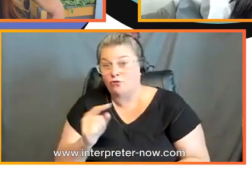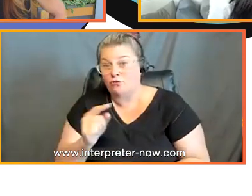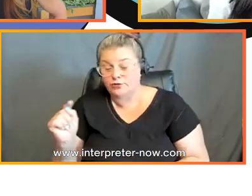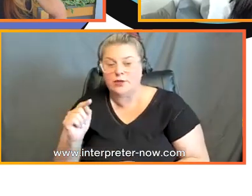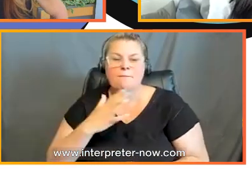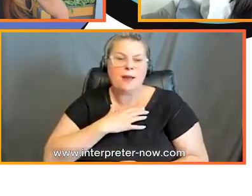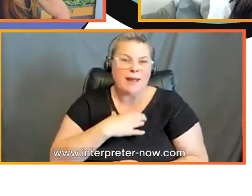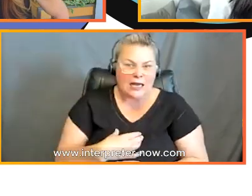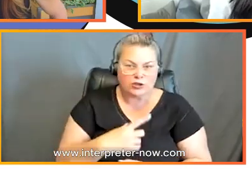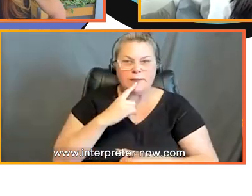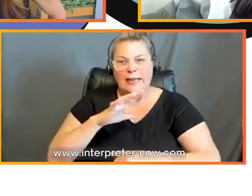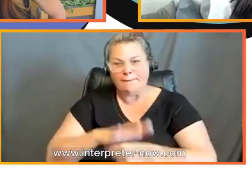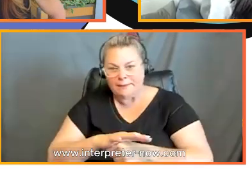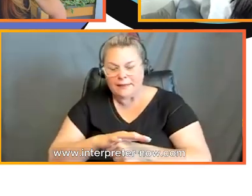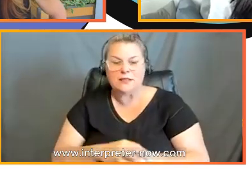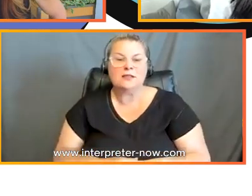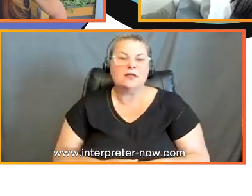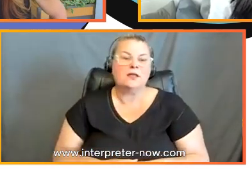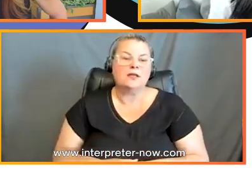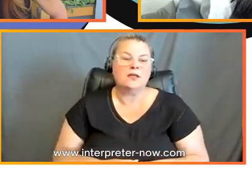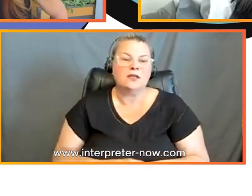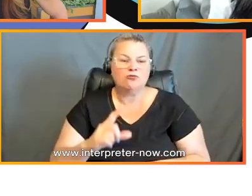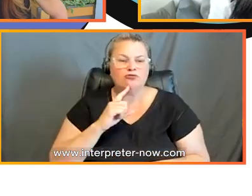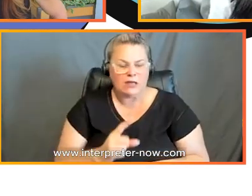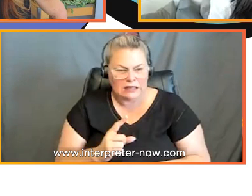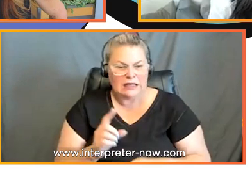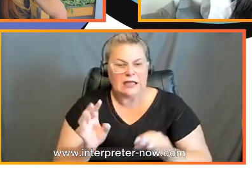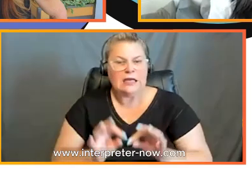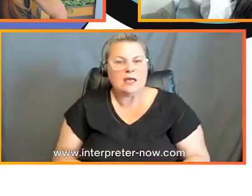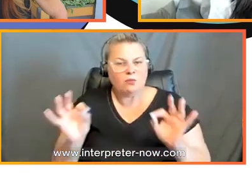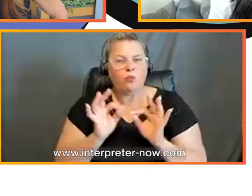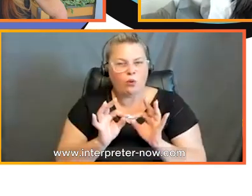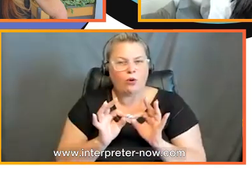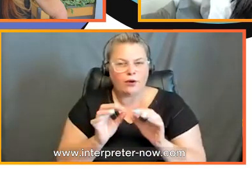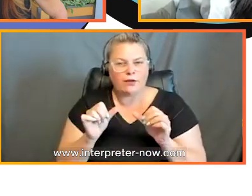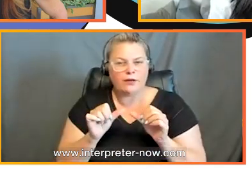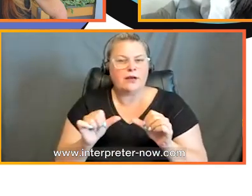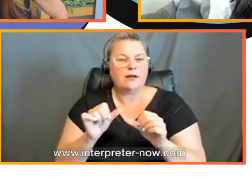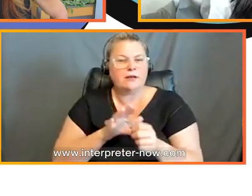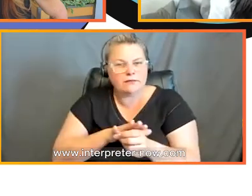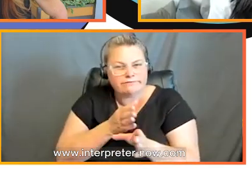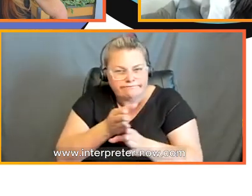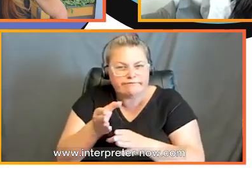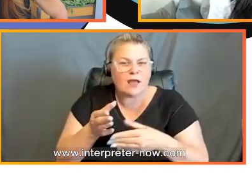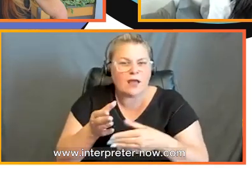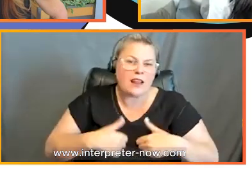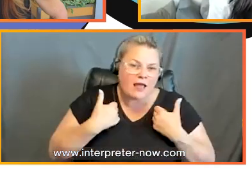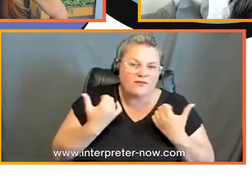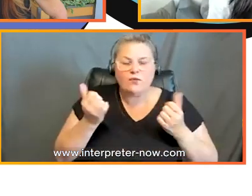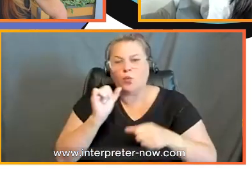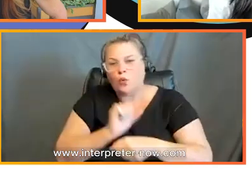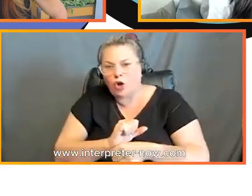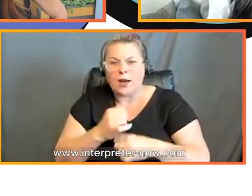this really important area of life and of work and play and more is